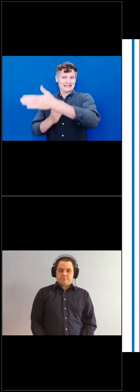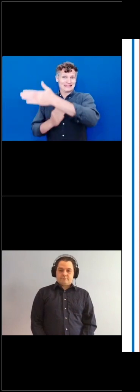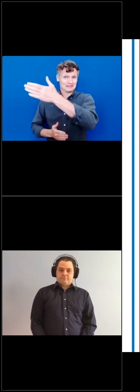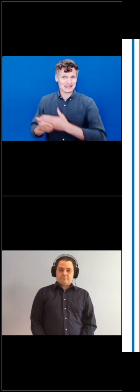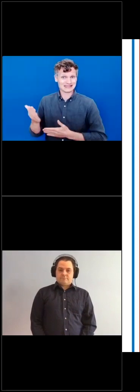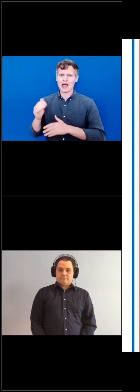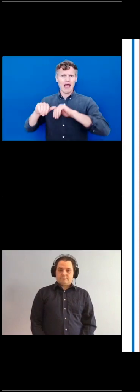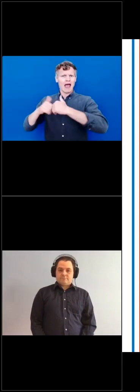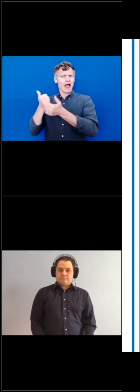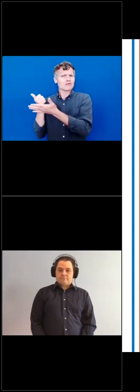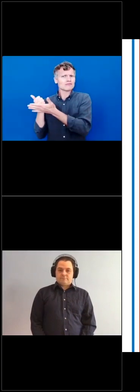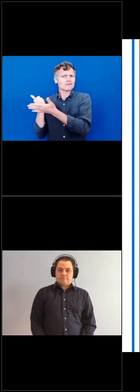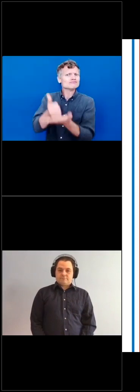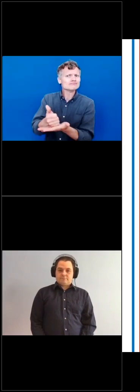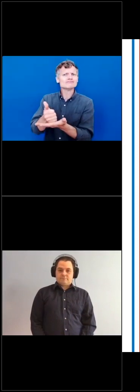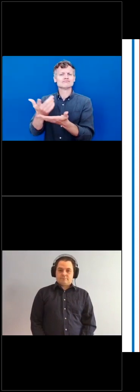response?